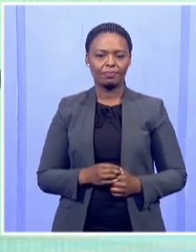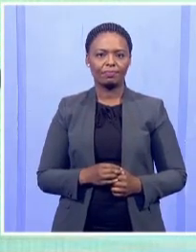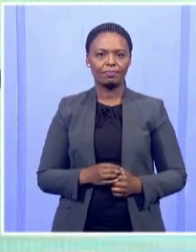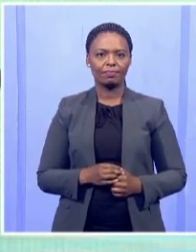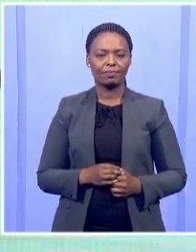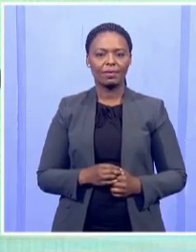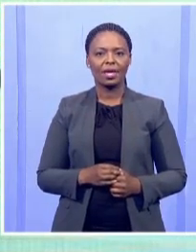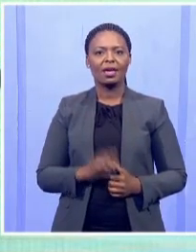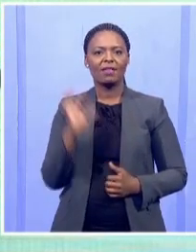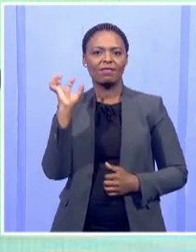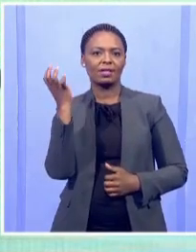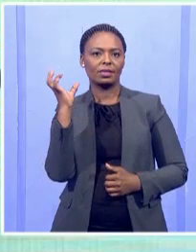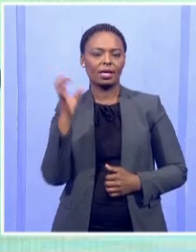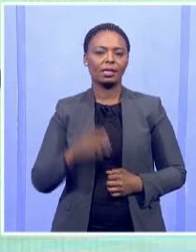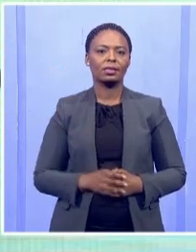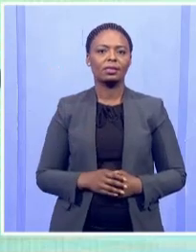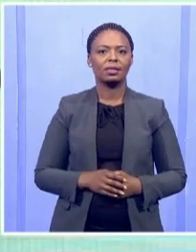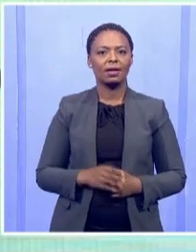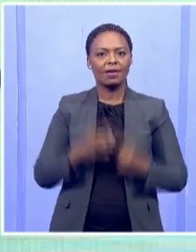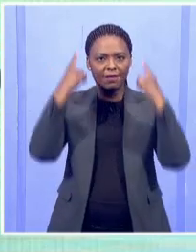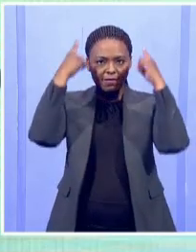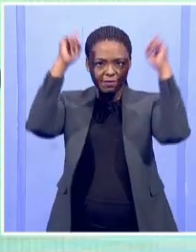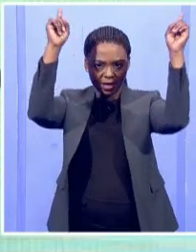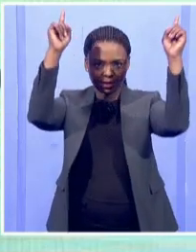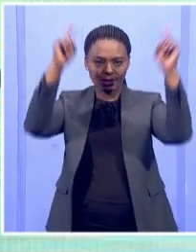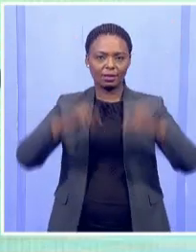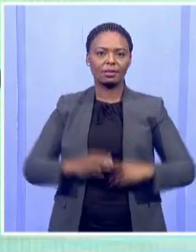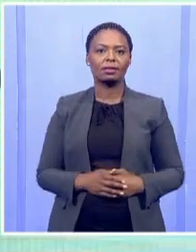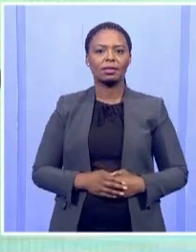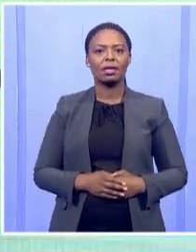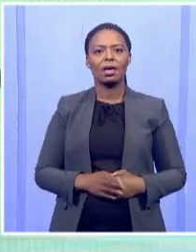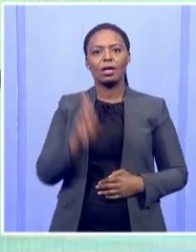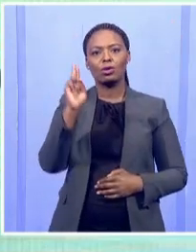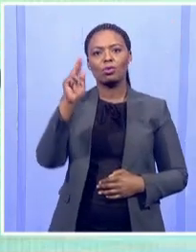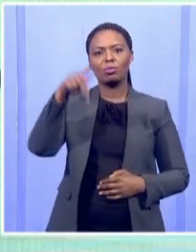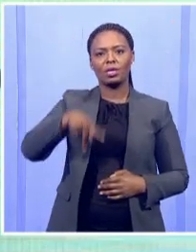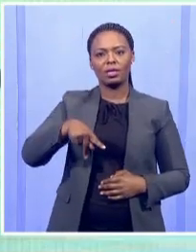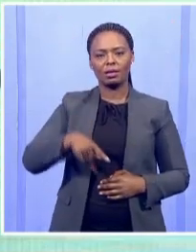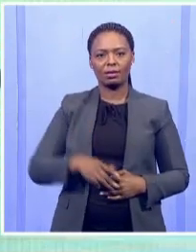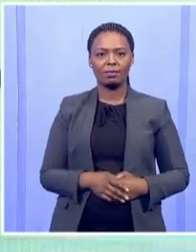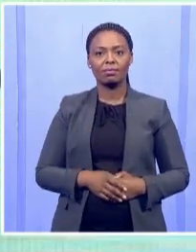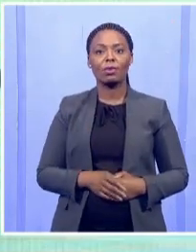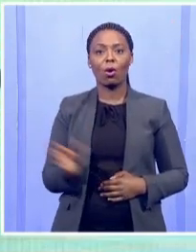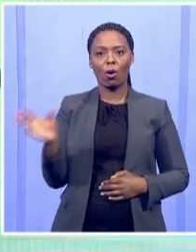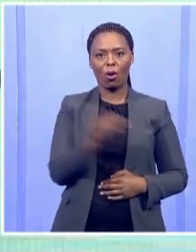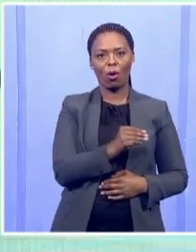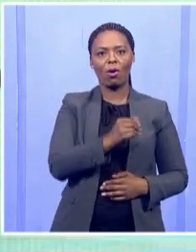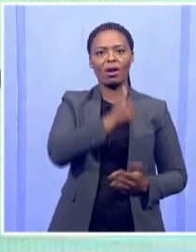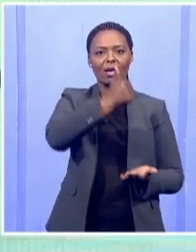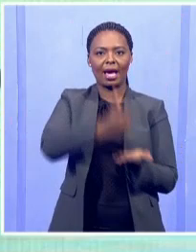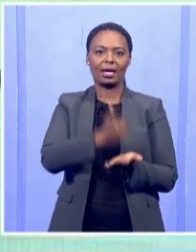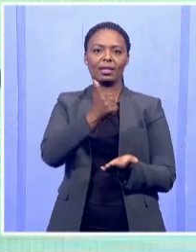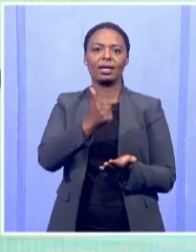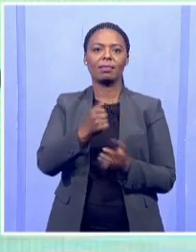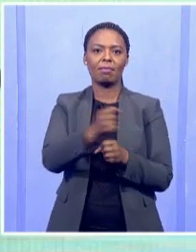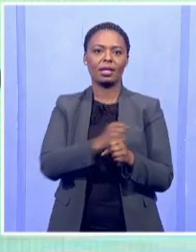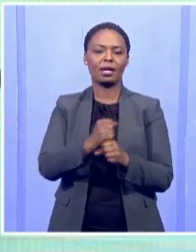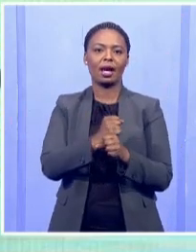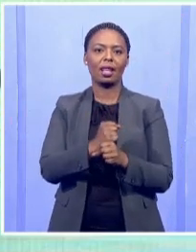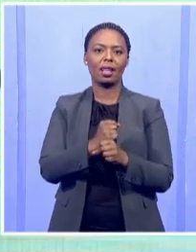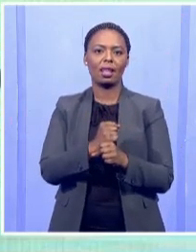Free State, Wits, and University of Pretoria. This I would want to classify as more